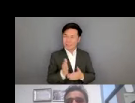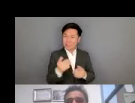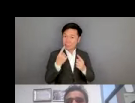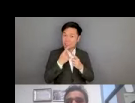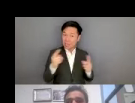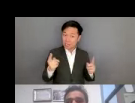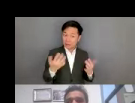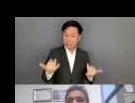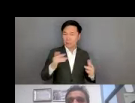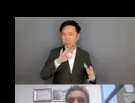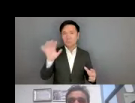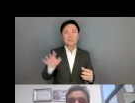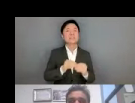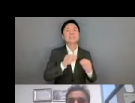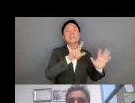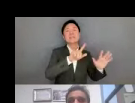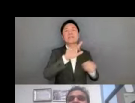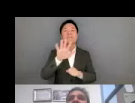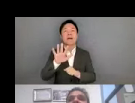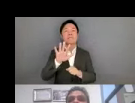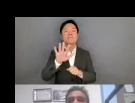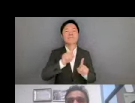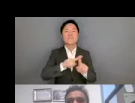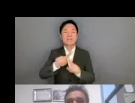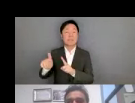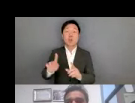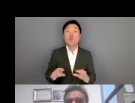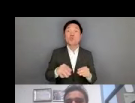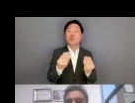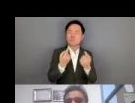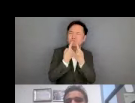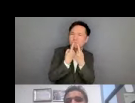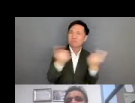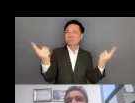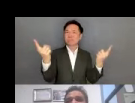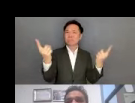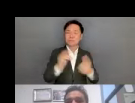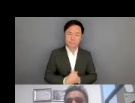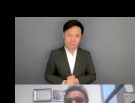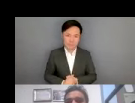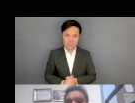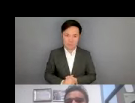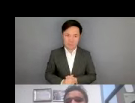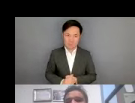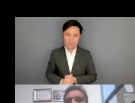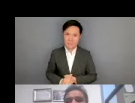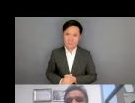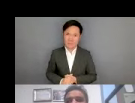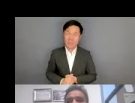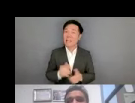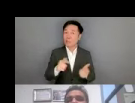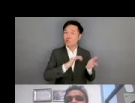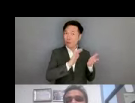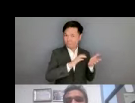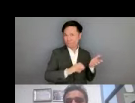75th declaration on youth, that actually was the draft. There